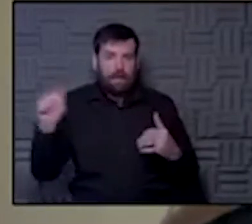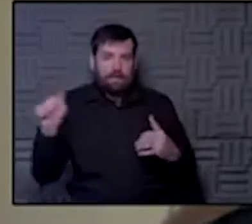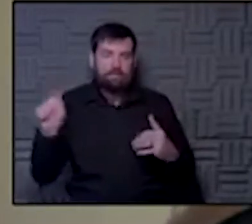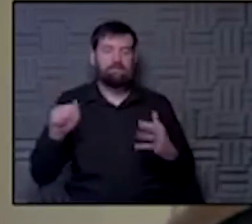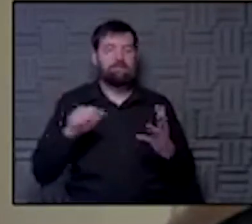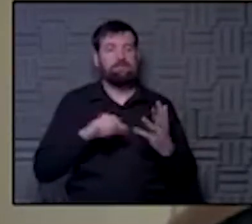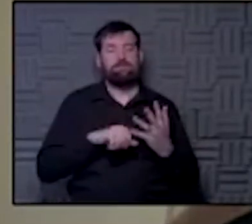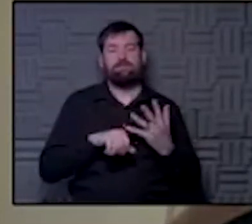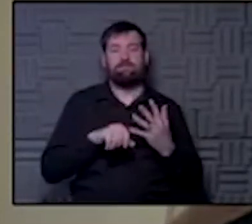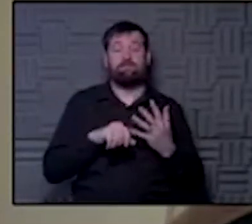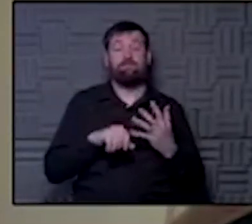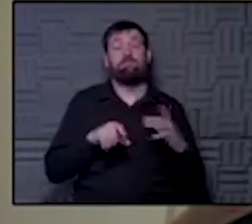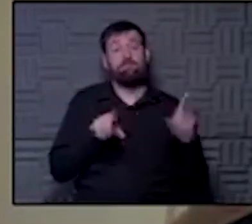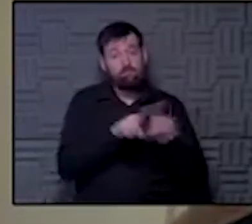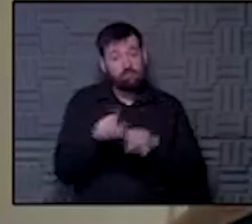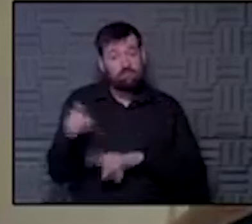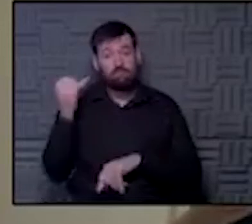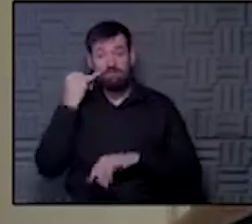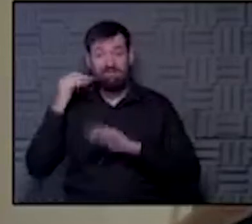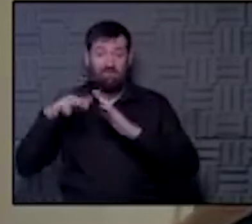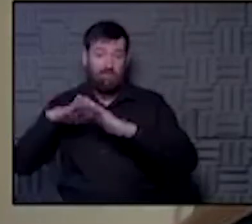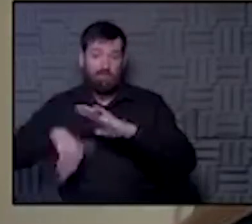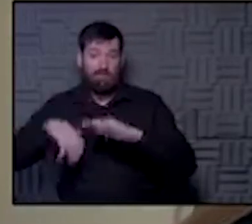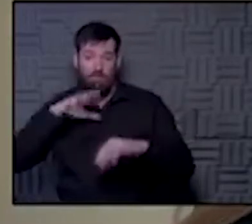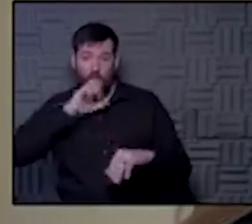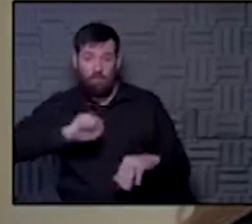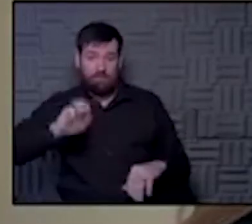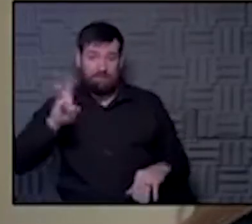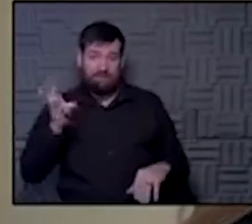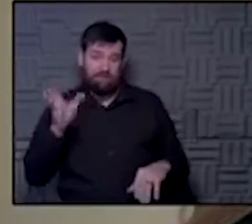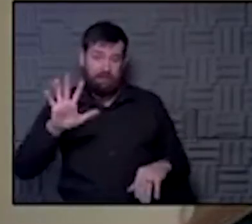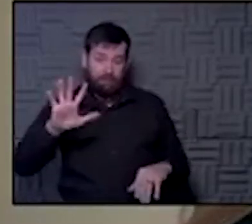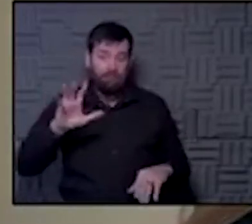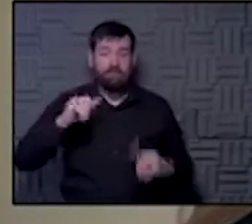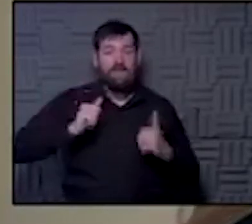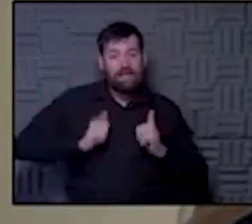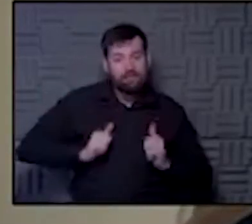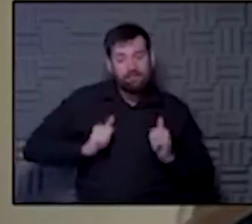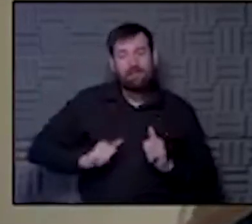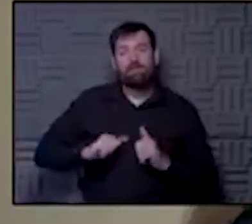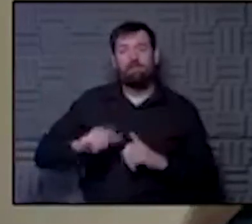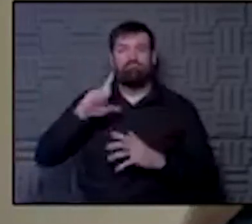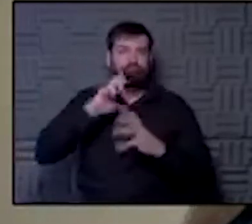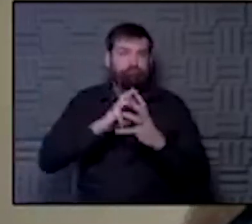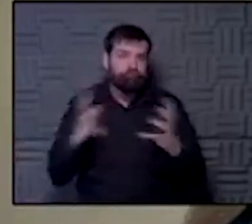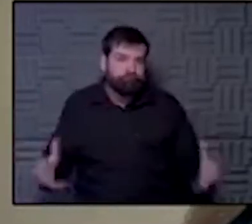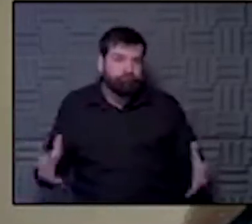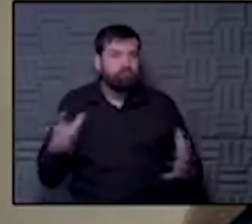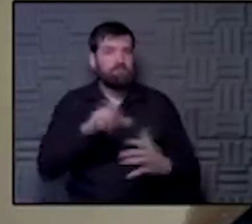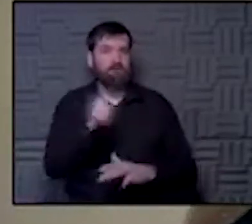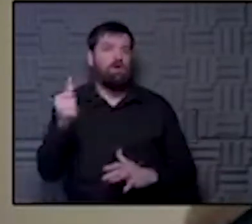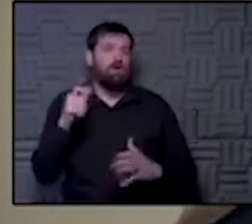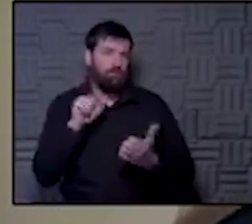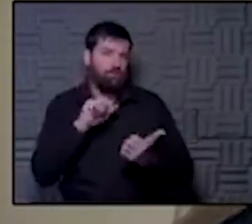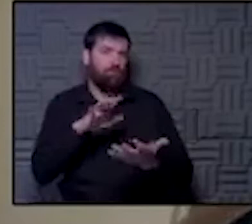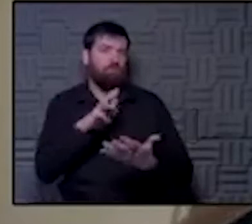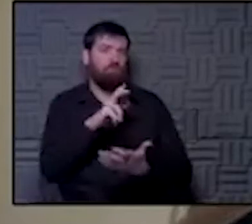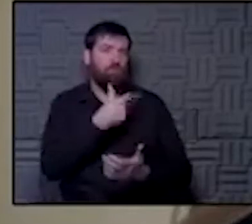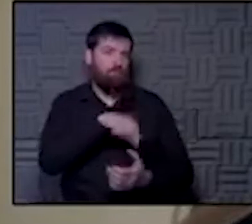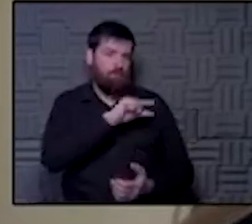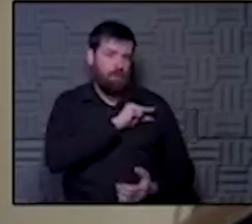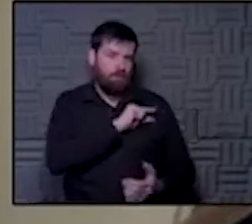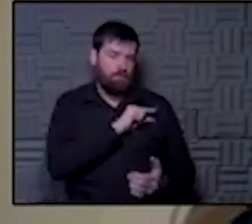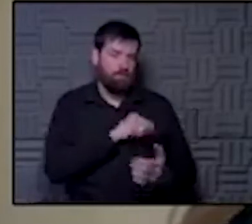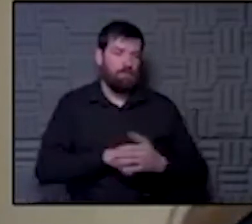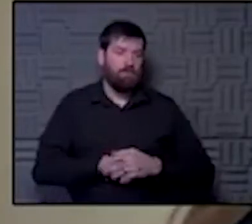things. But also if you're under that age of 65, asthma, obesity, other things will also qualify to get that treatment. I